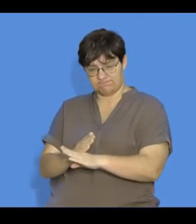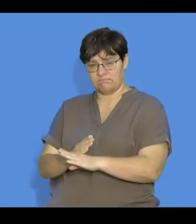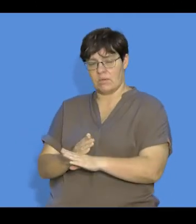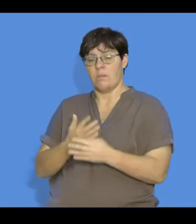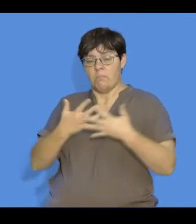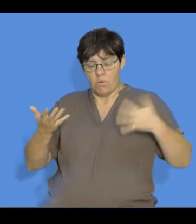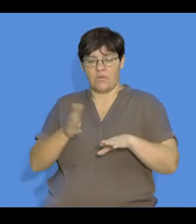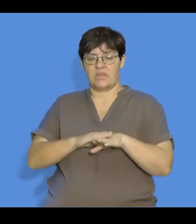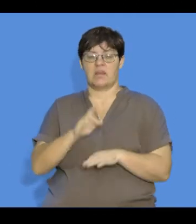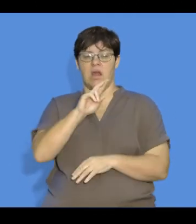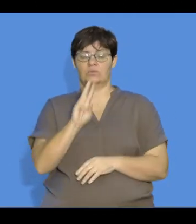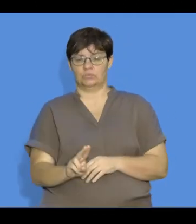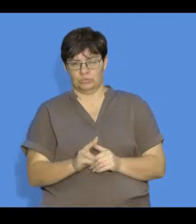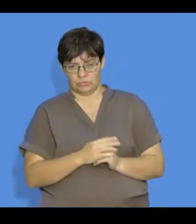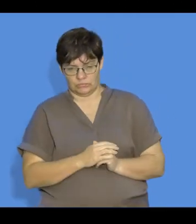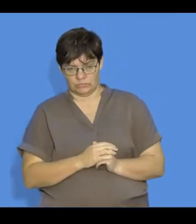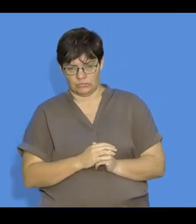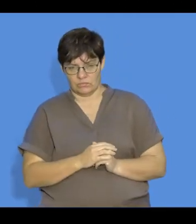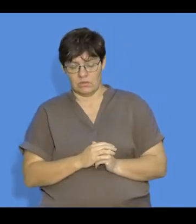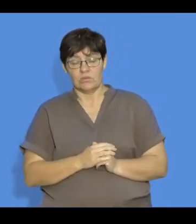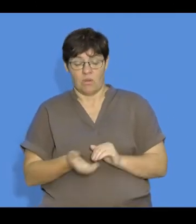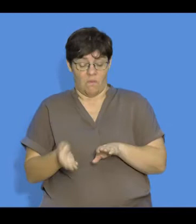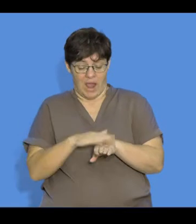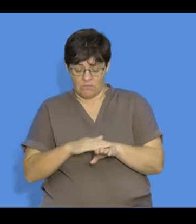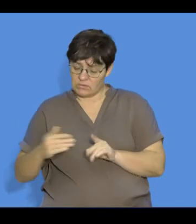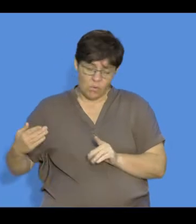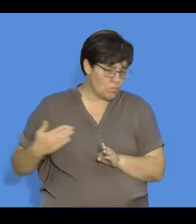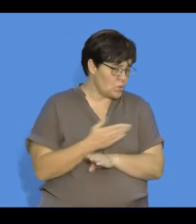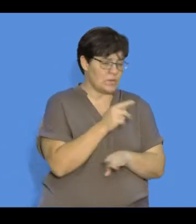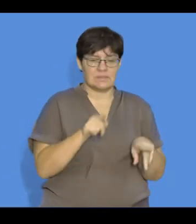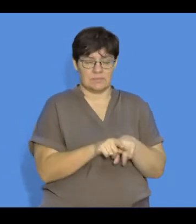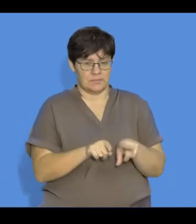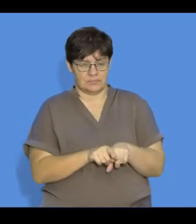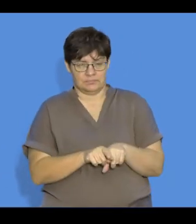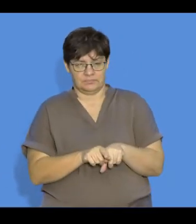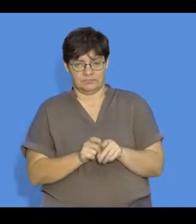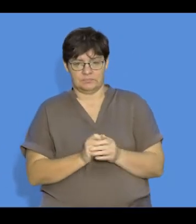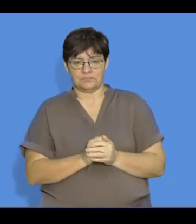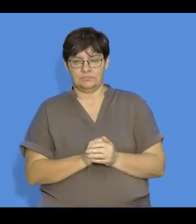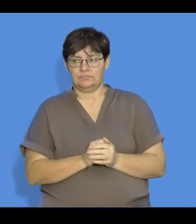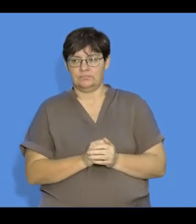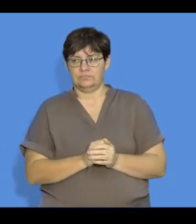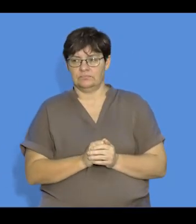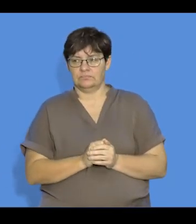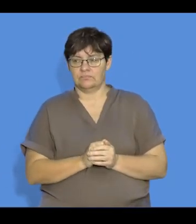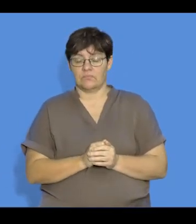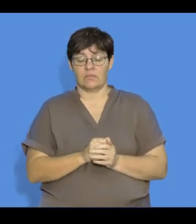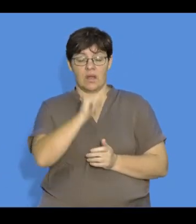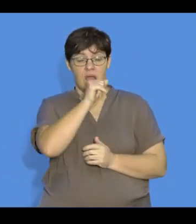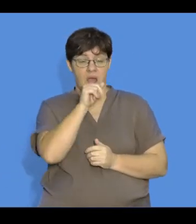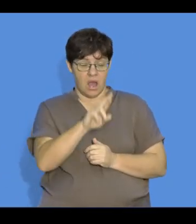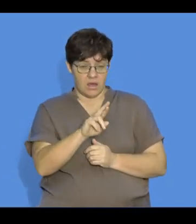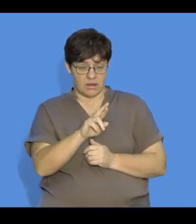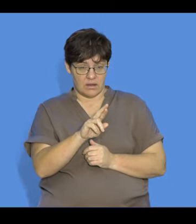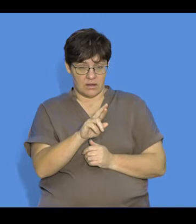than R2, okay? So now, for the same amount of current, right, we said that current through